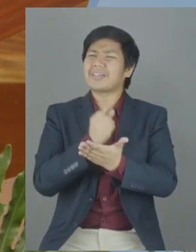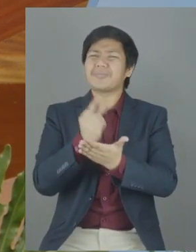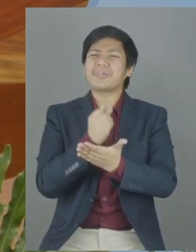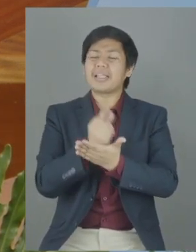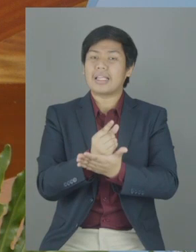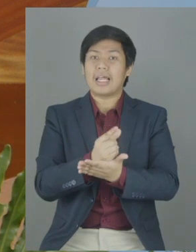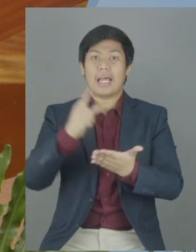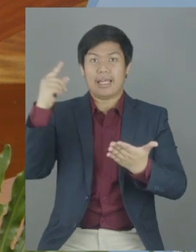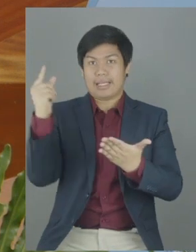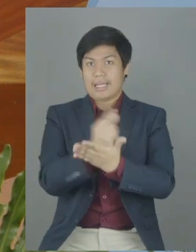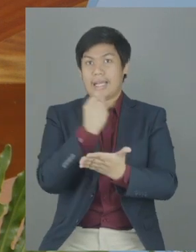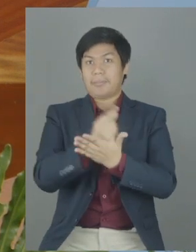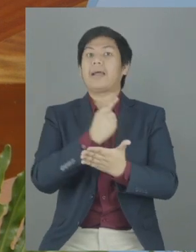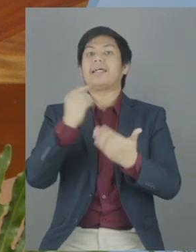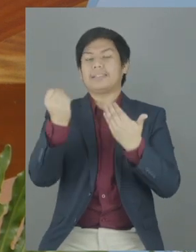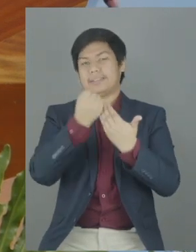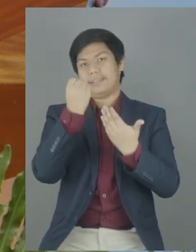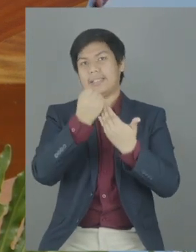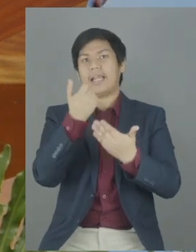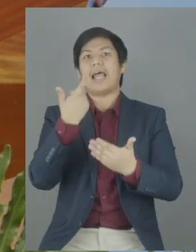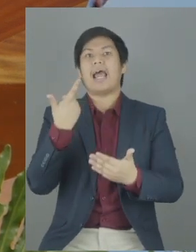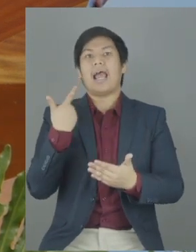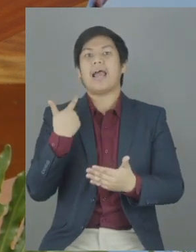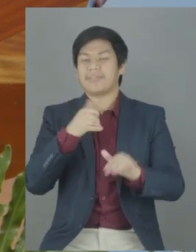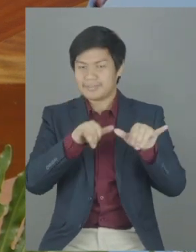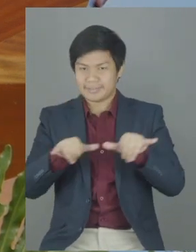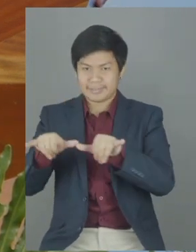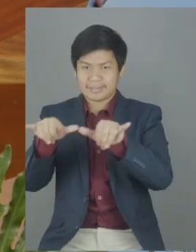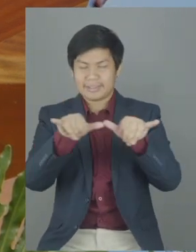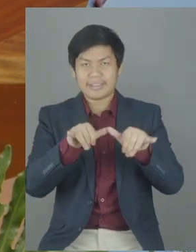The gospel is simple. We have a sin problem.